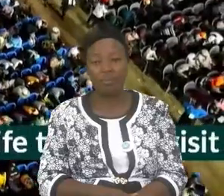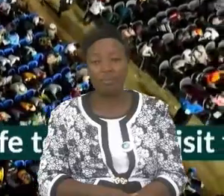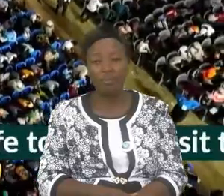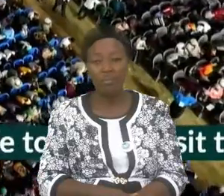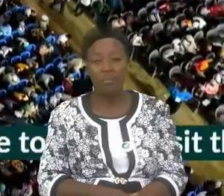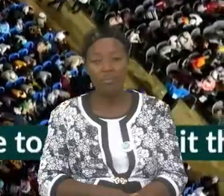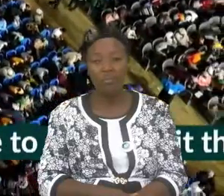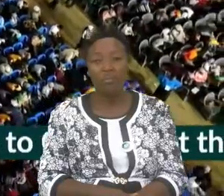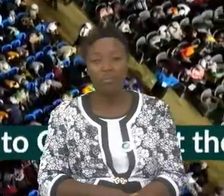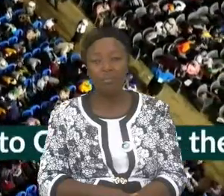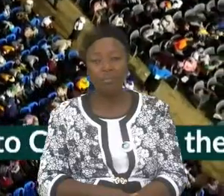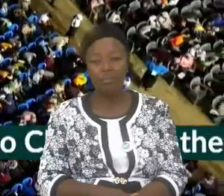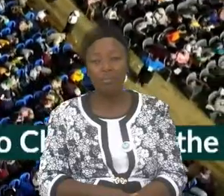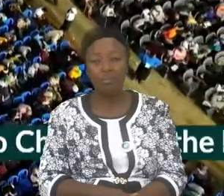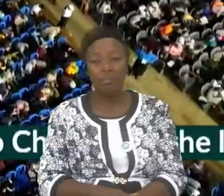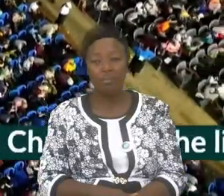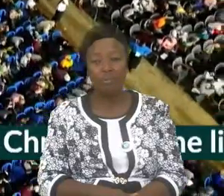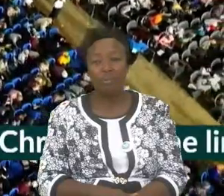Let's hurry up, please.